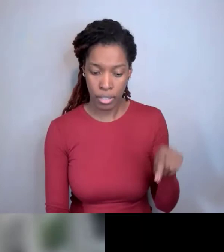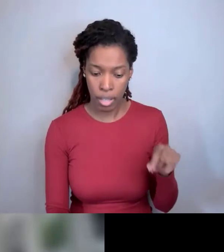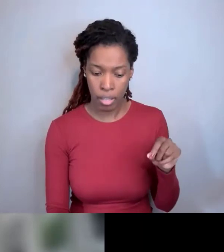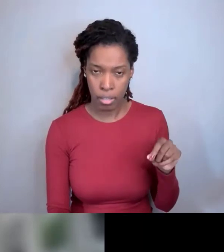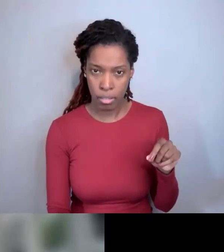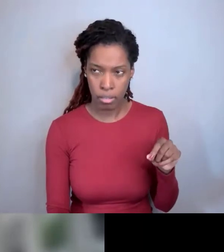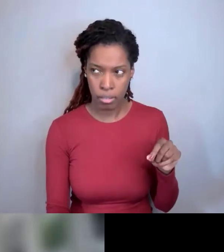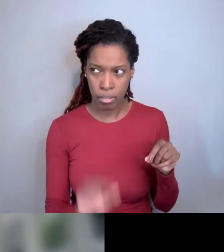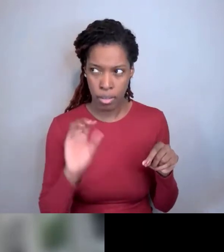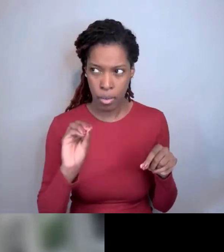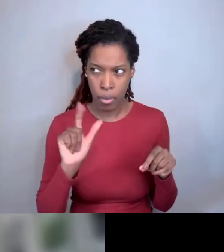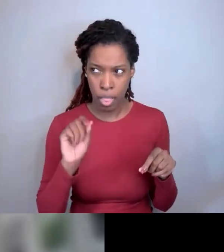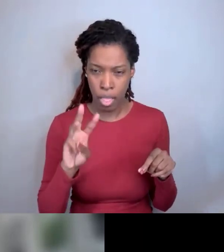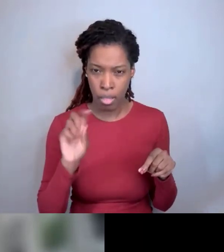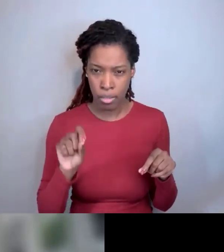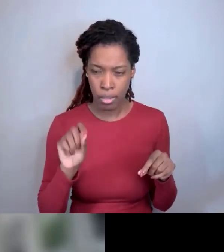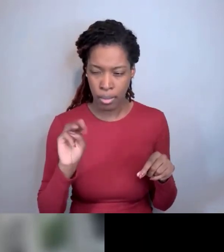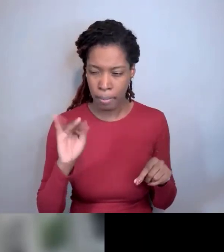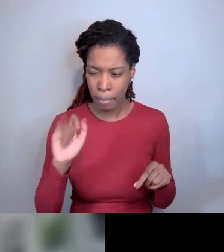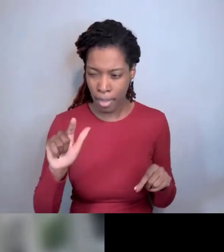Mail.nih.gov. Yes,